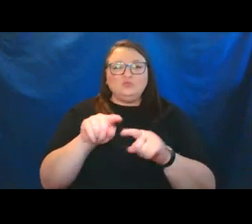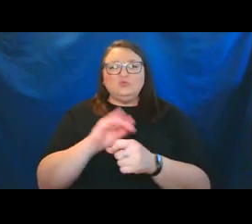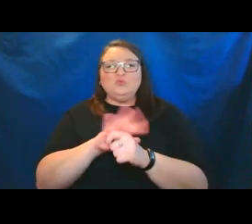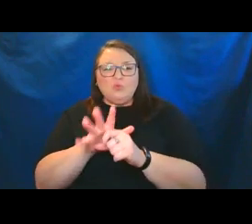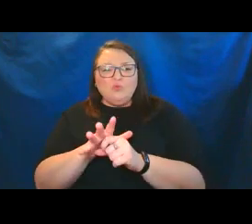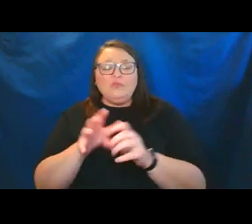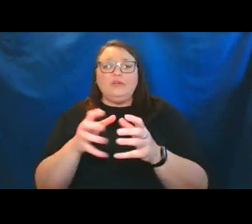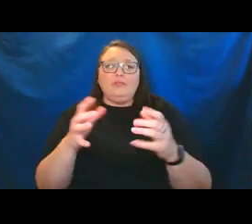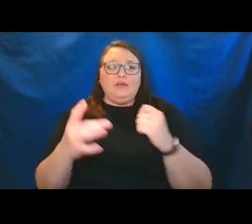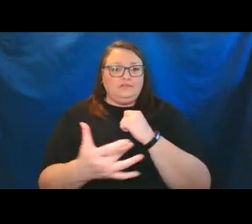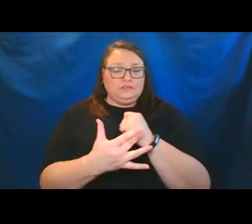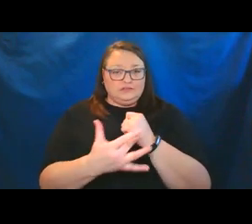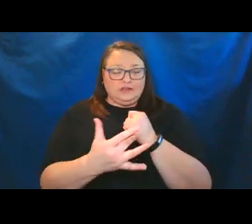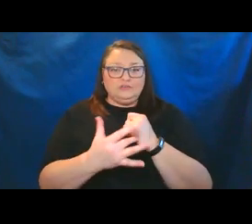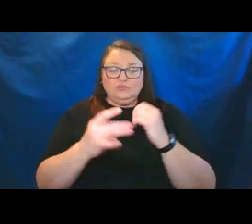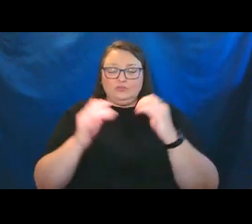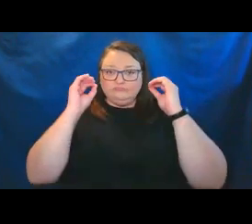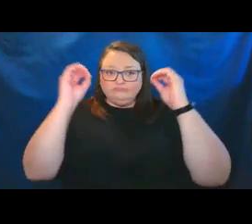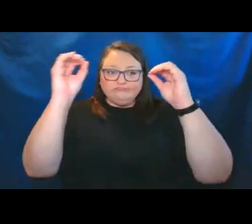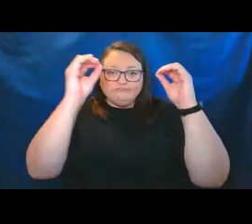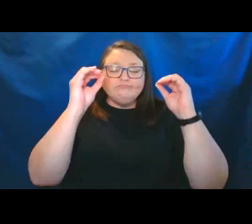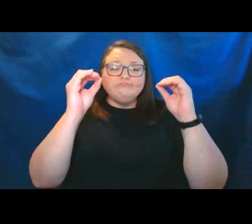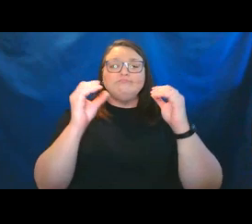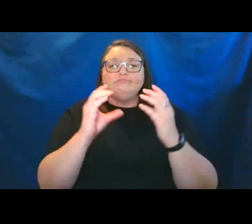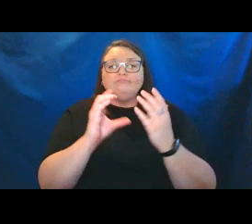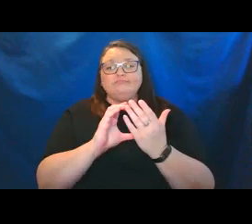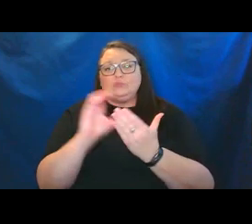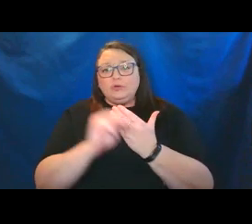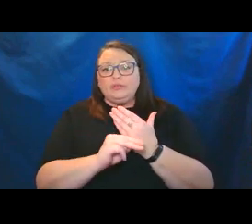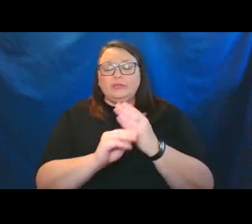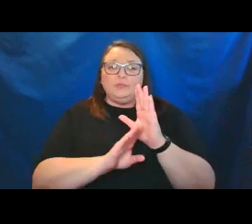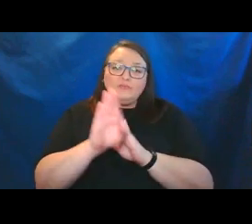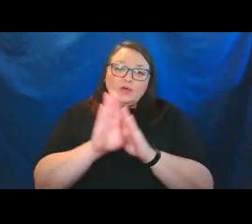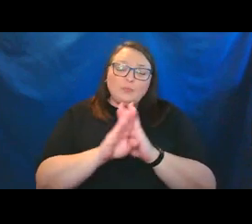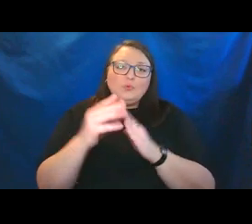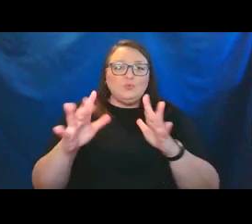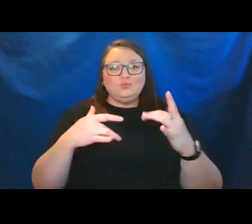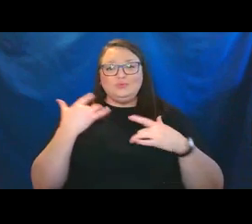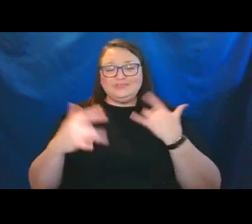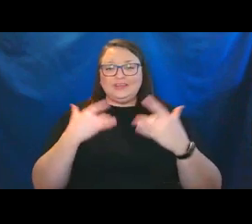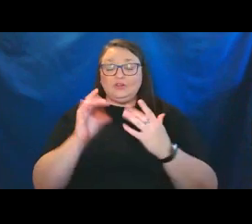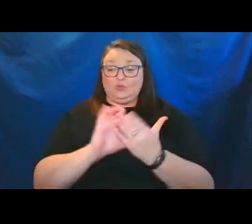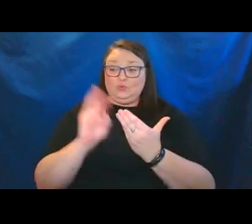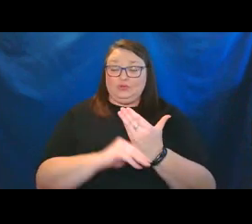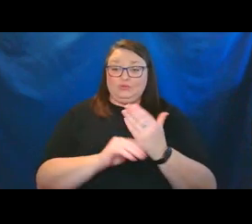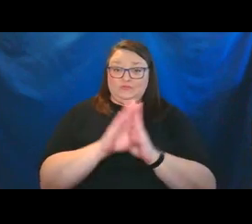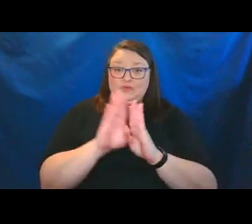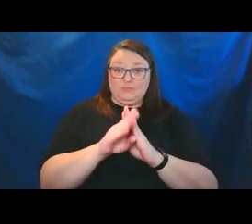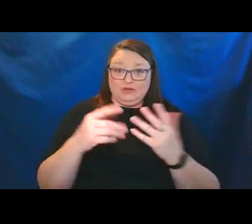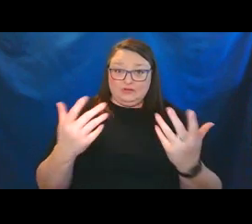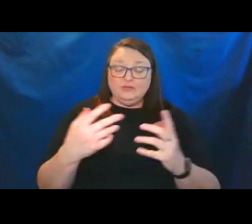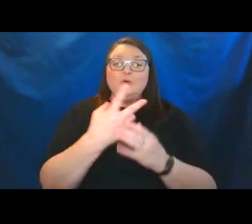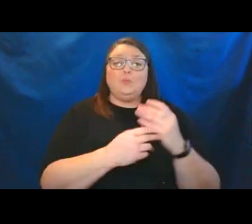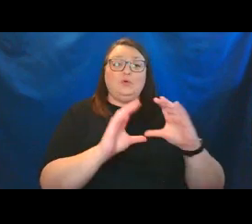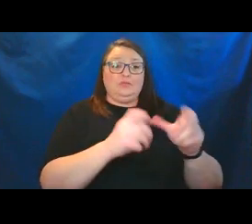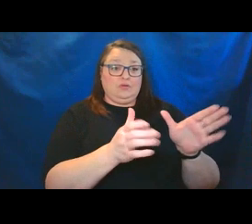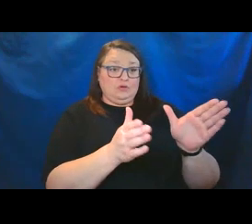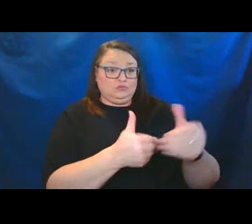of technical education curriculum development, and we're very excited. So the curriculum that they're developing is both classroom